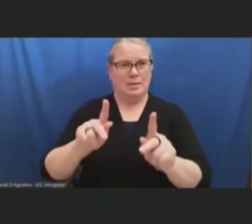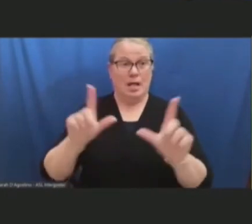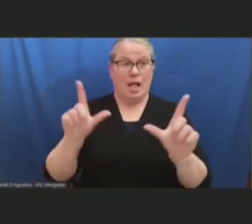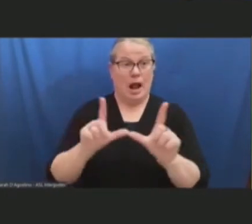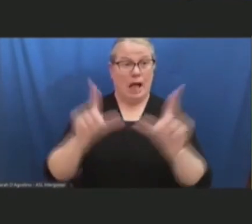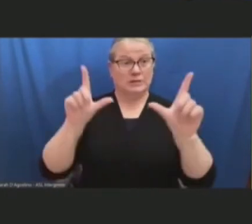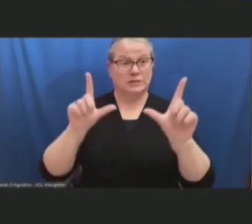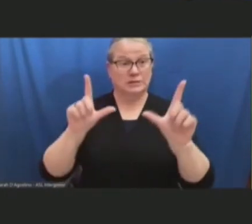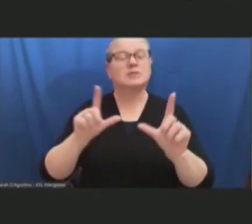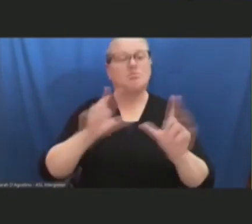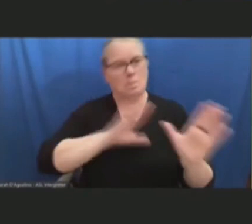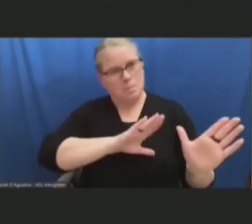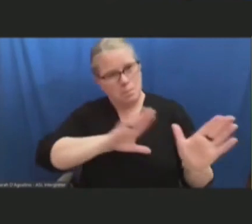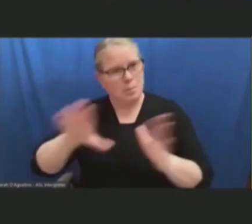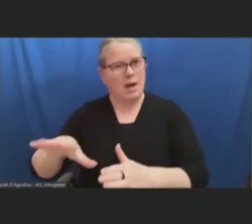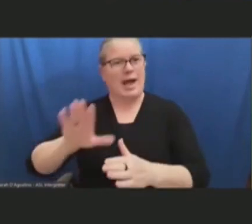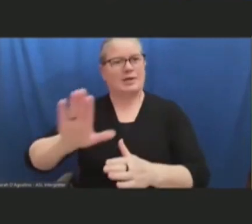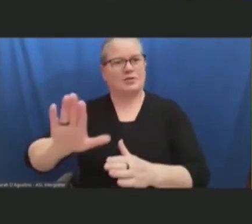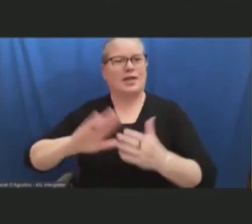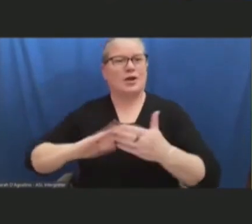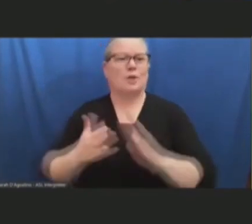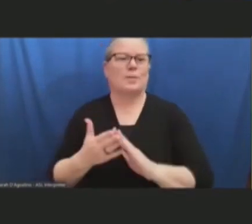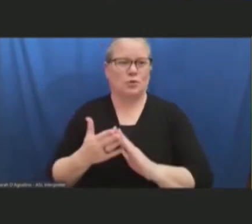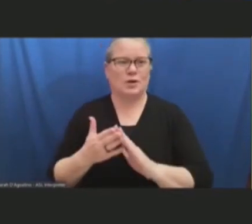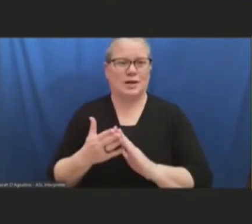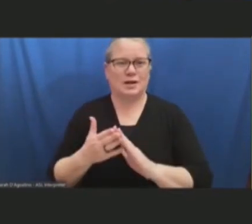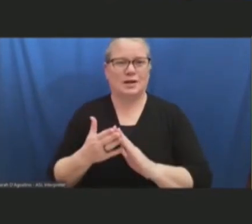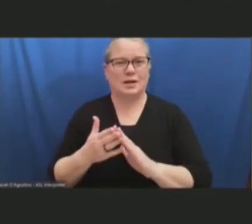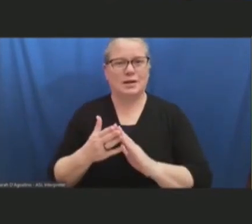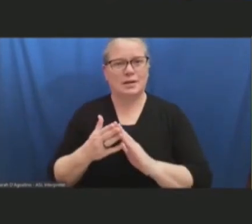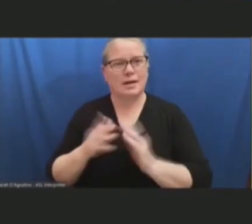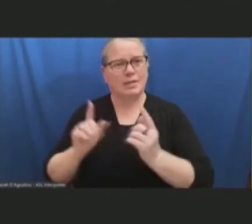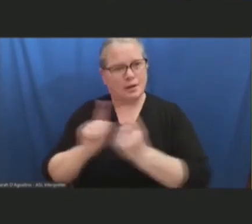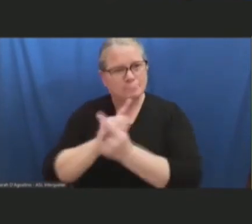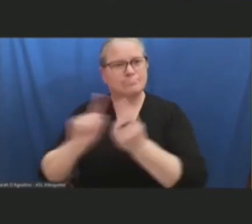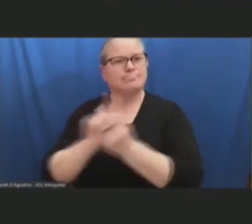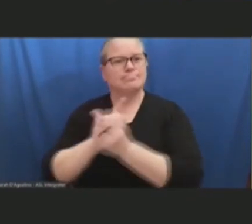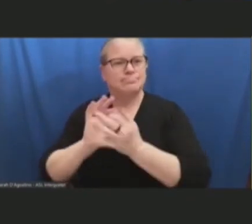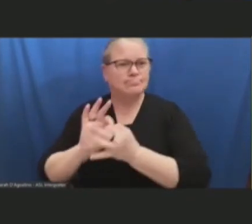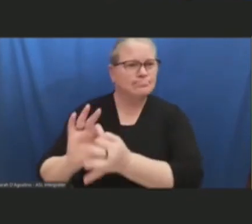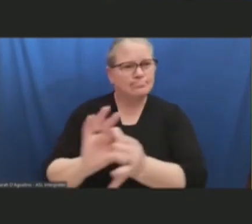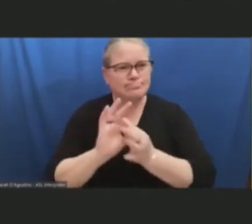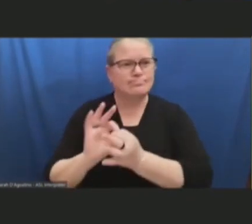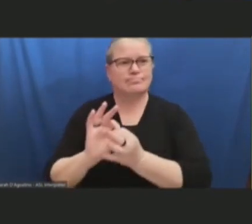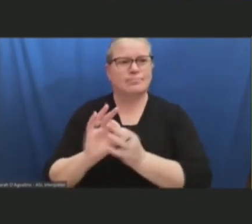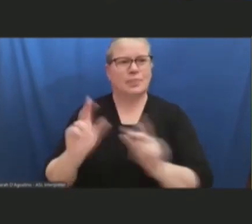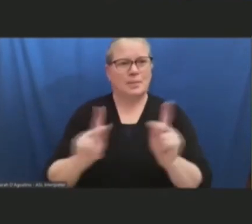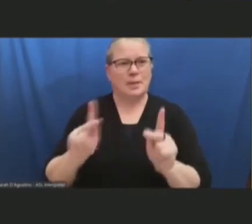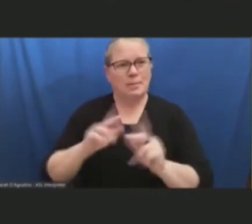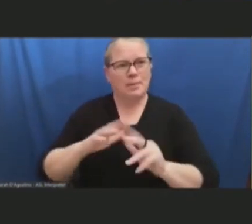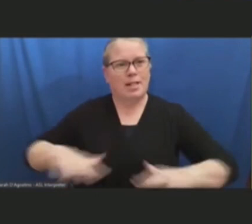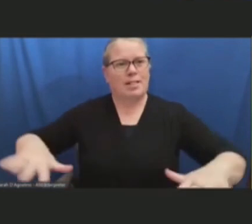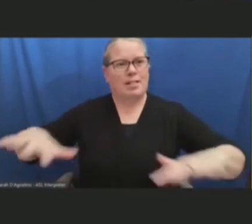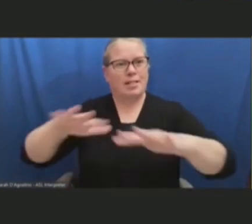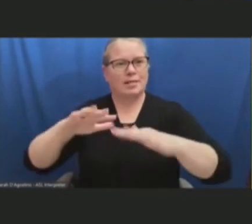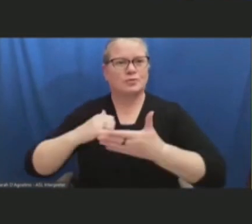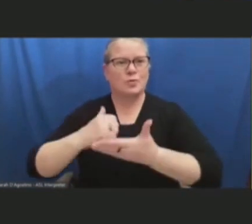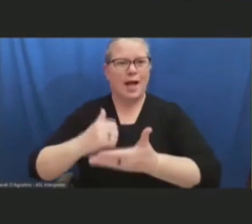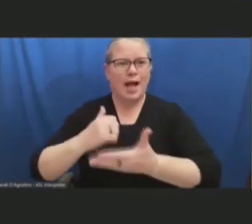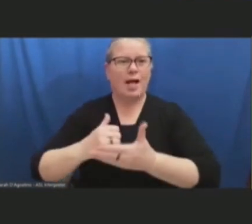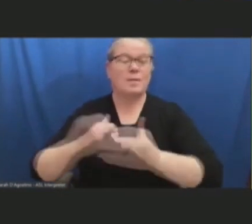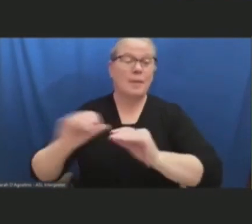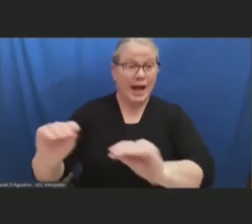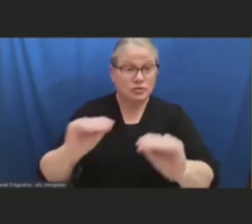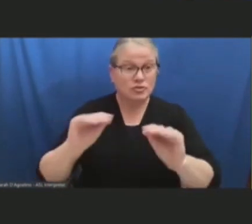into the communities and really connect with the residents and help with enrolling and educating